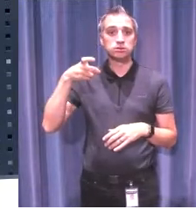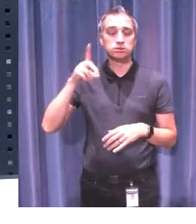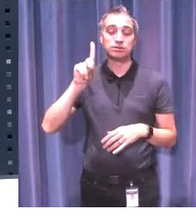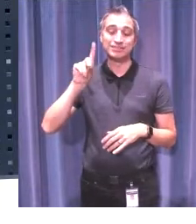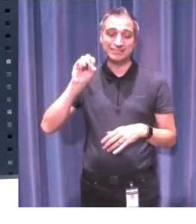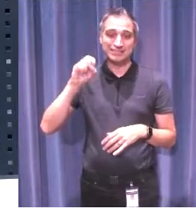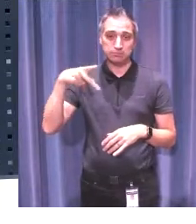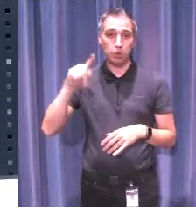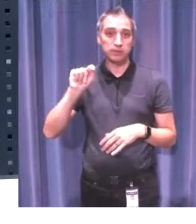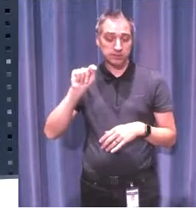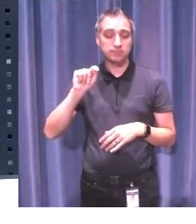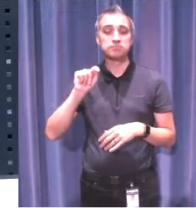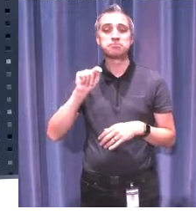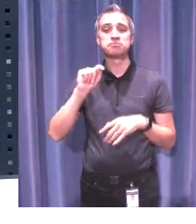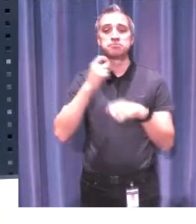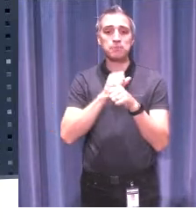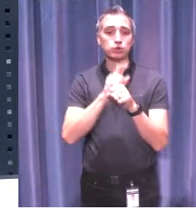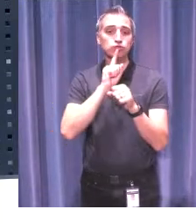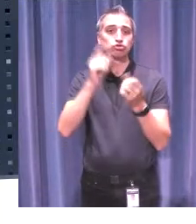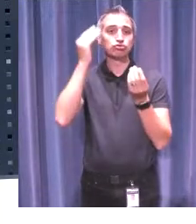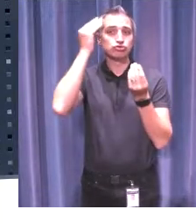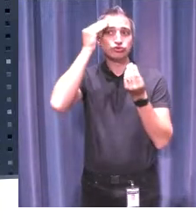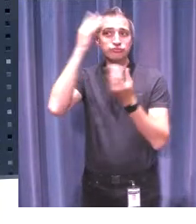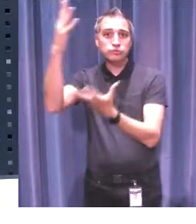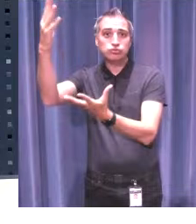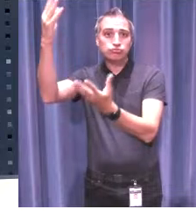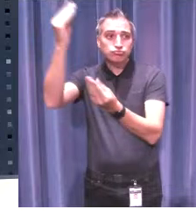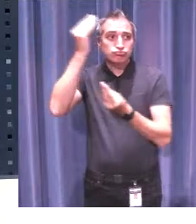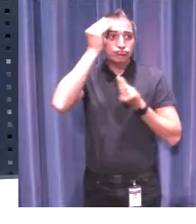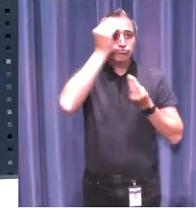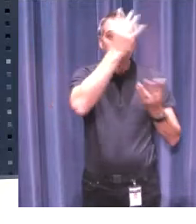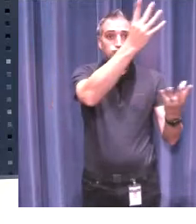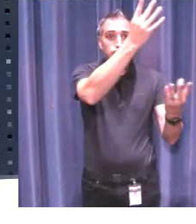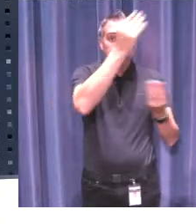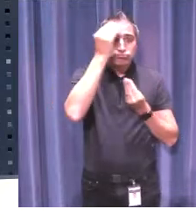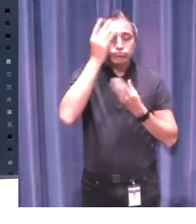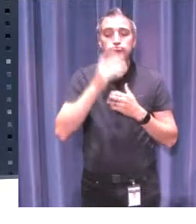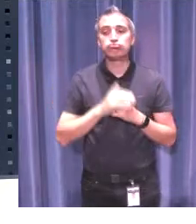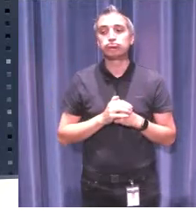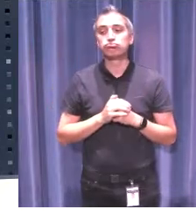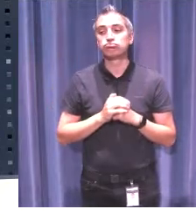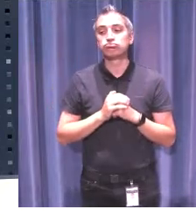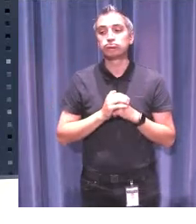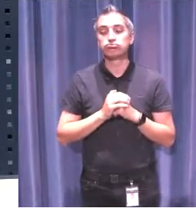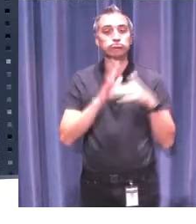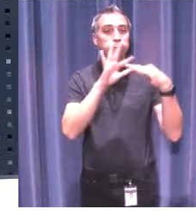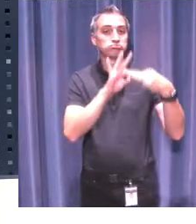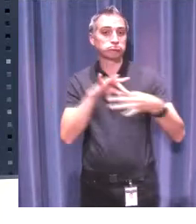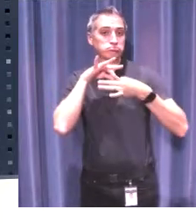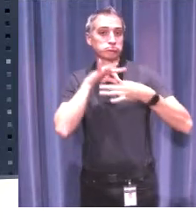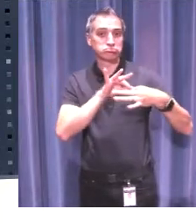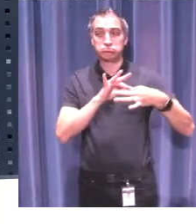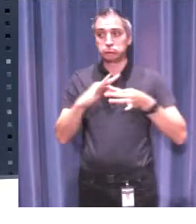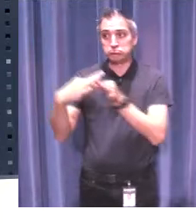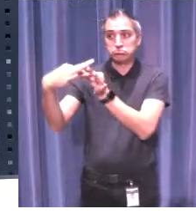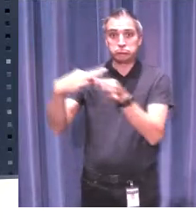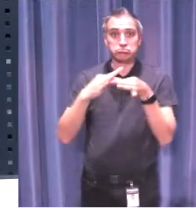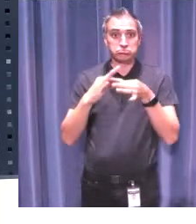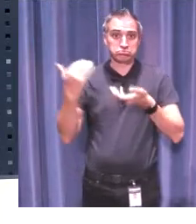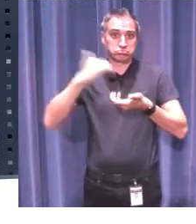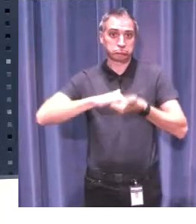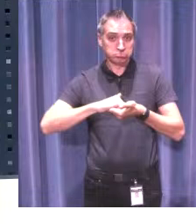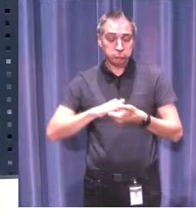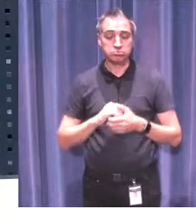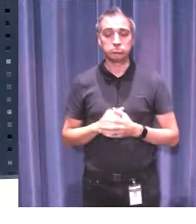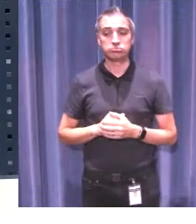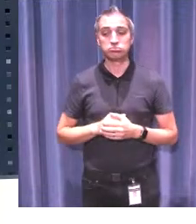is being shared across departments and that there's collaboration and perhaps even